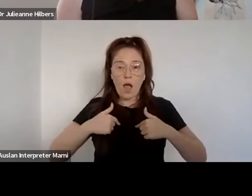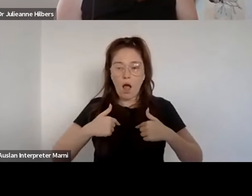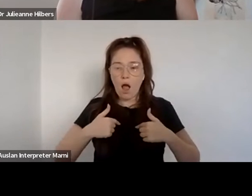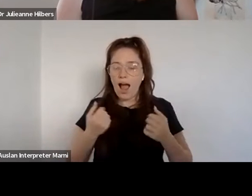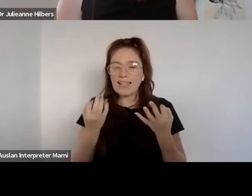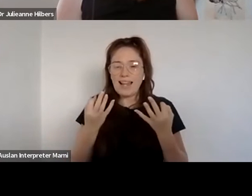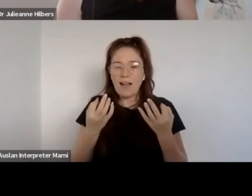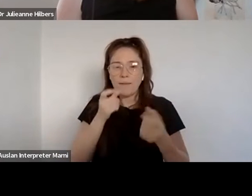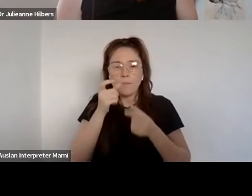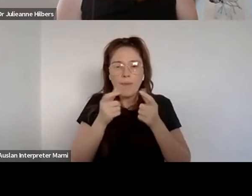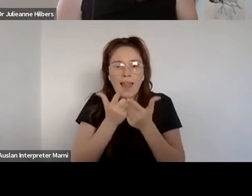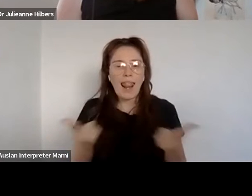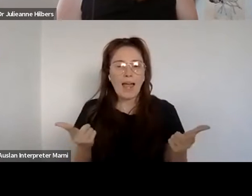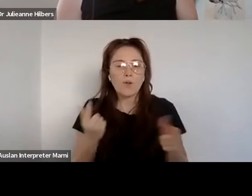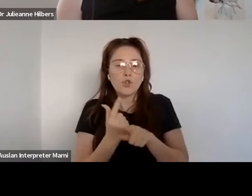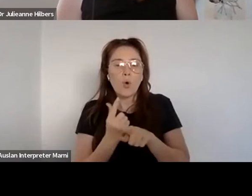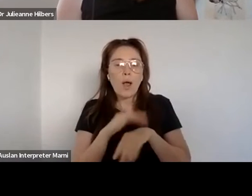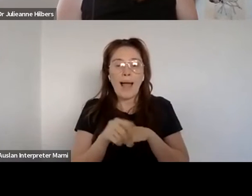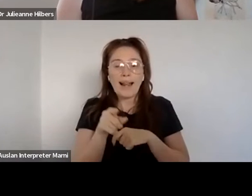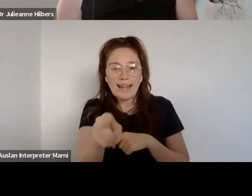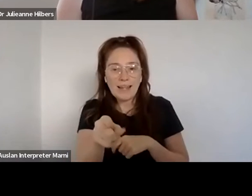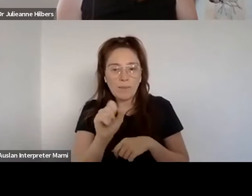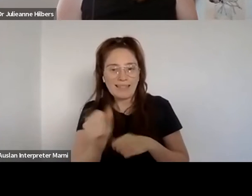death. He got a terminal diagnosis in